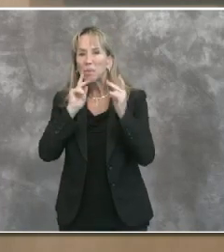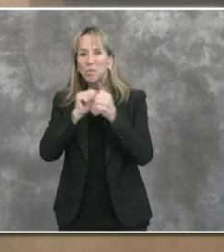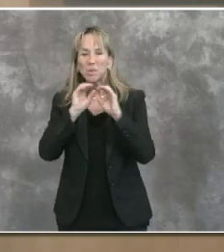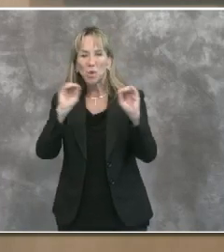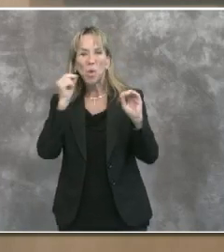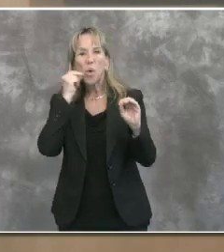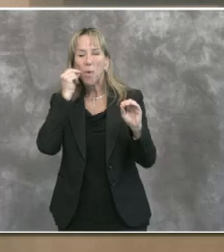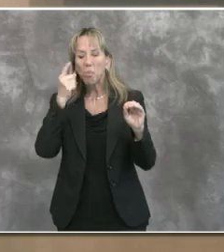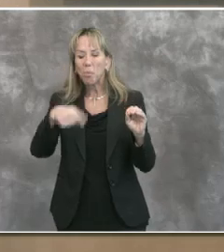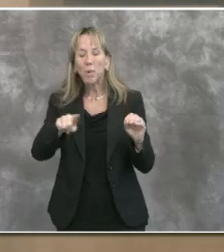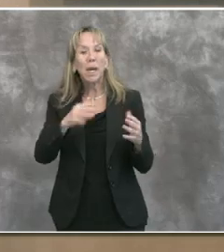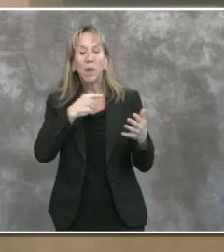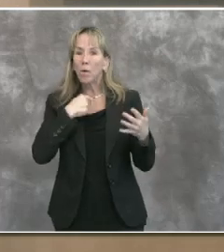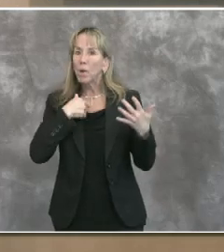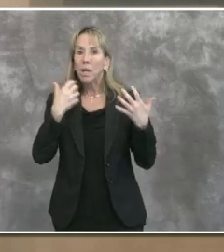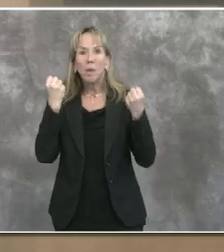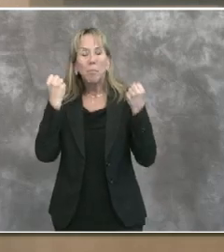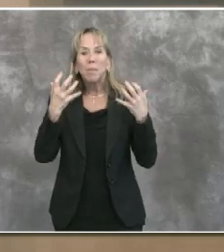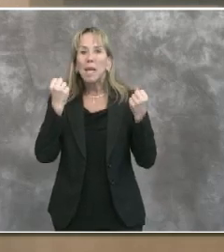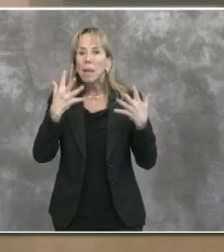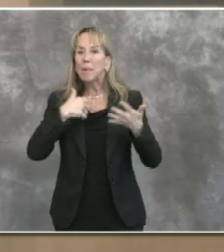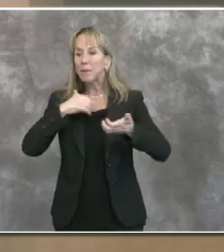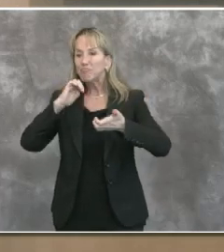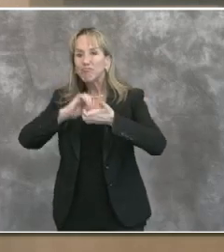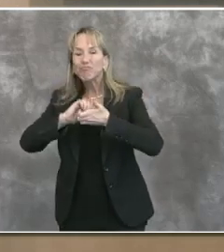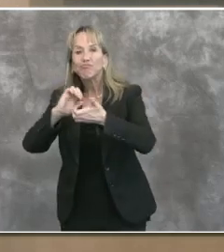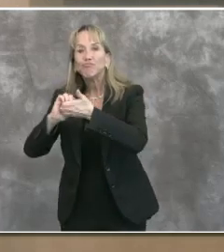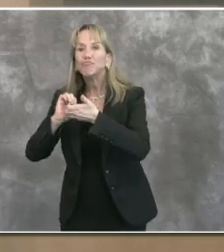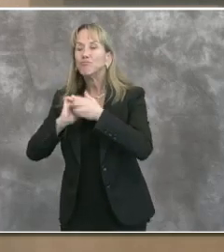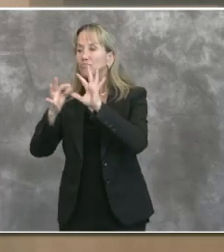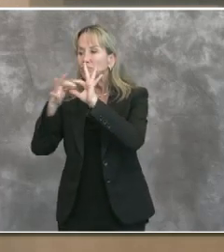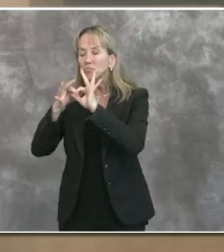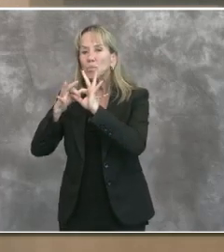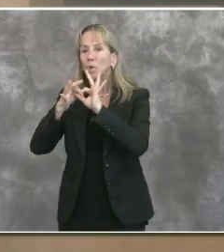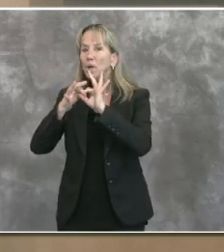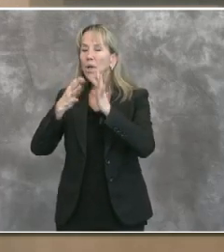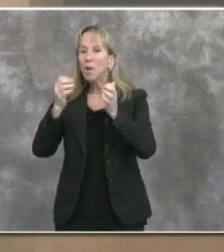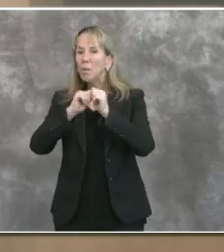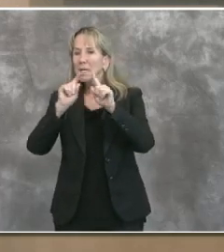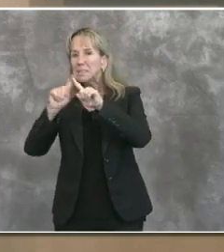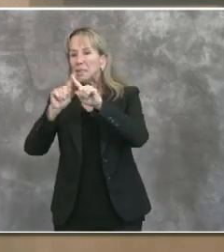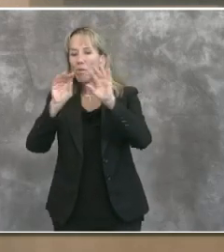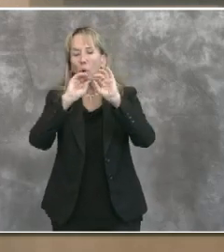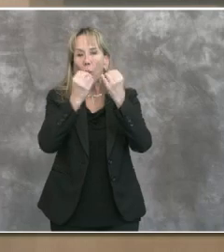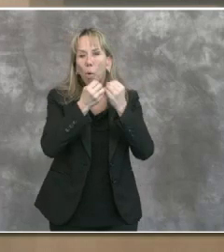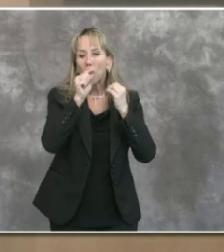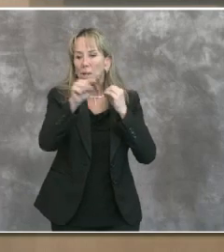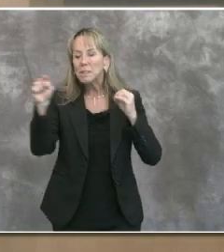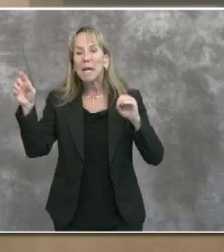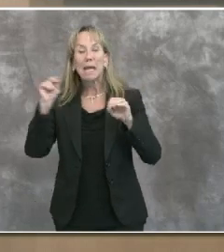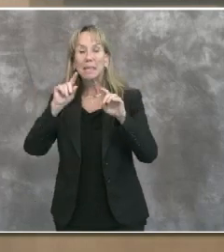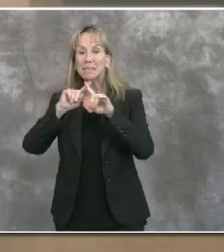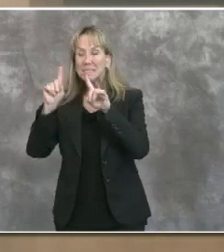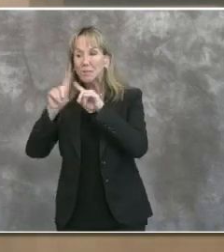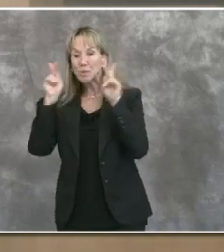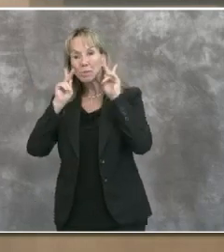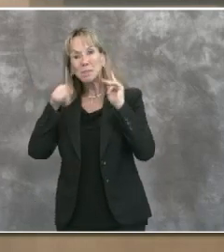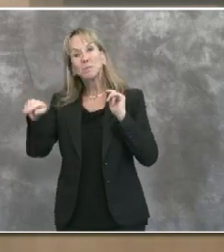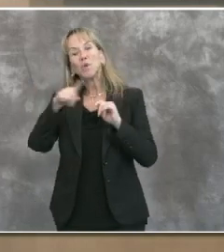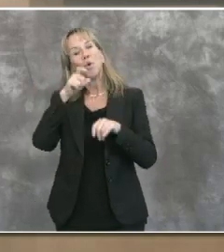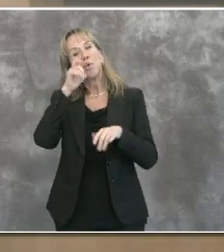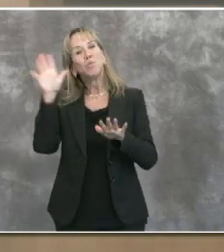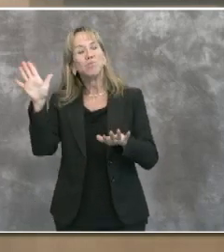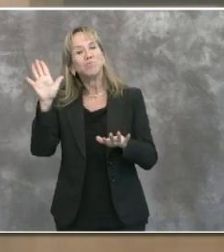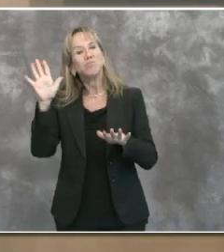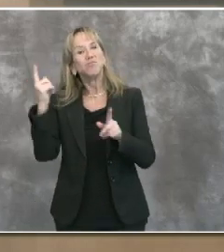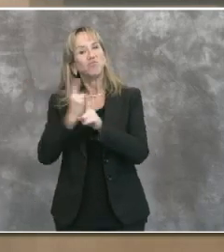made a lot of bonds and established a lot of relationships with organizations and individuals who regularly worked with the